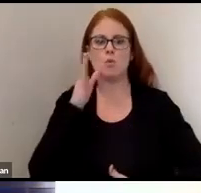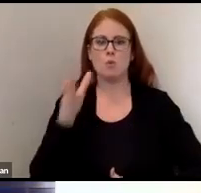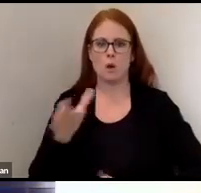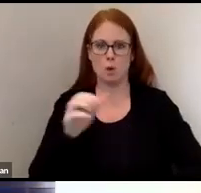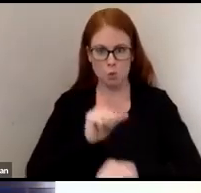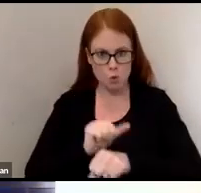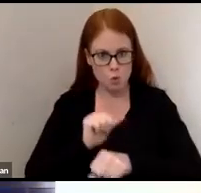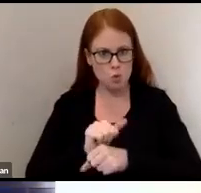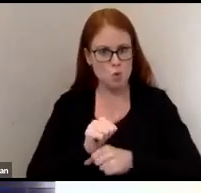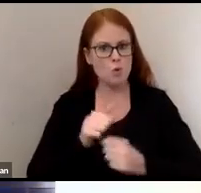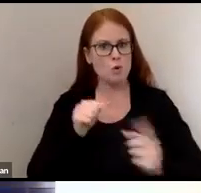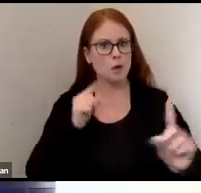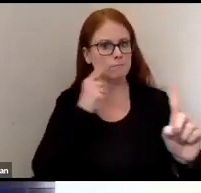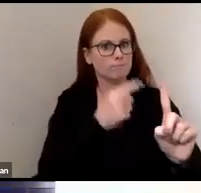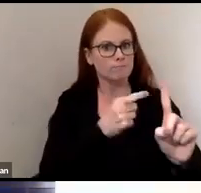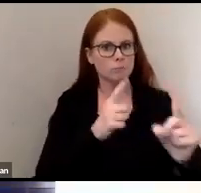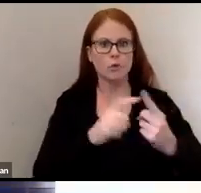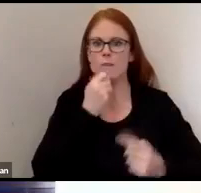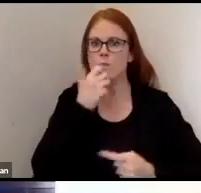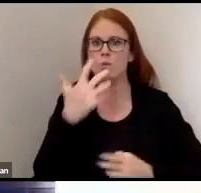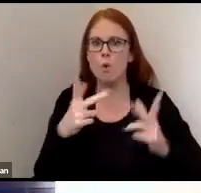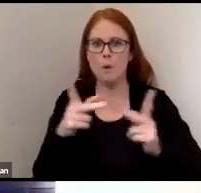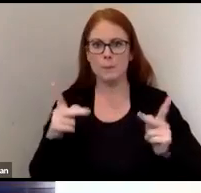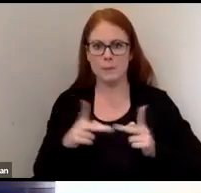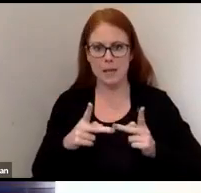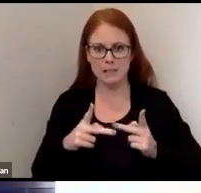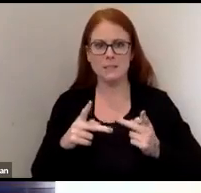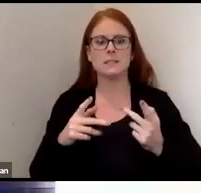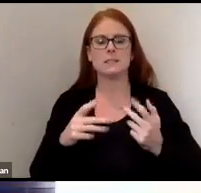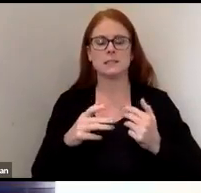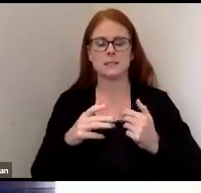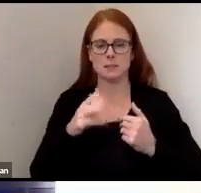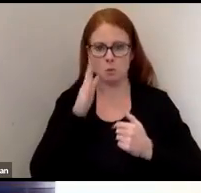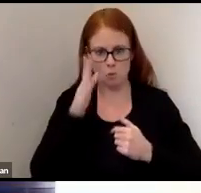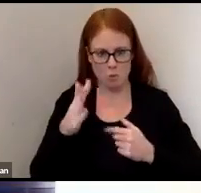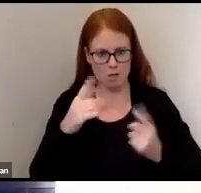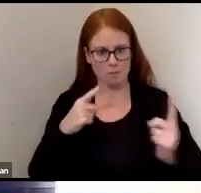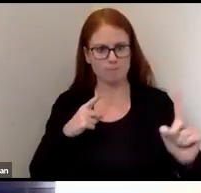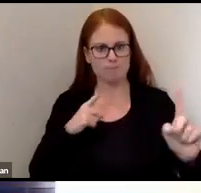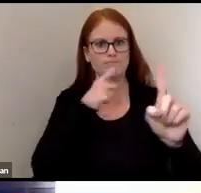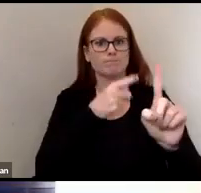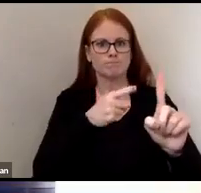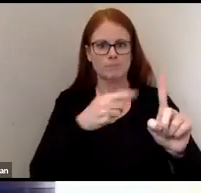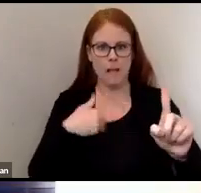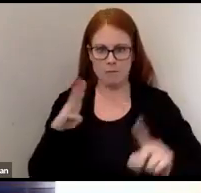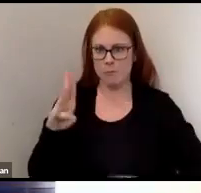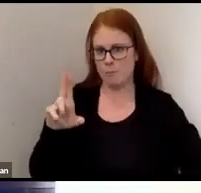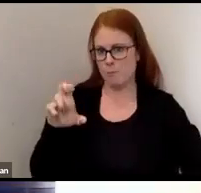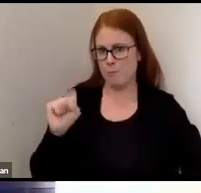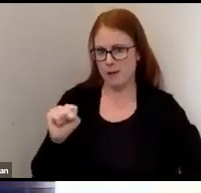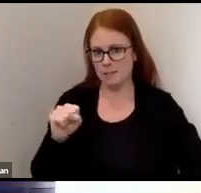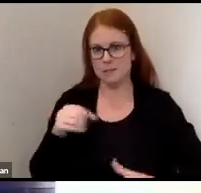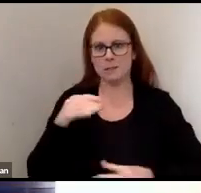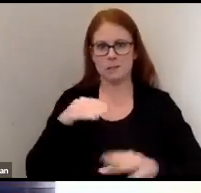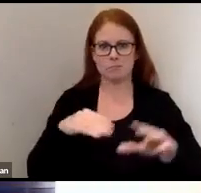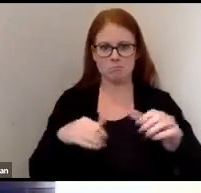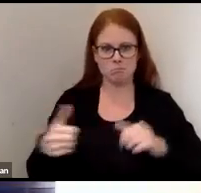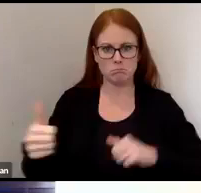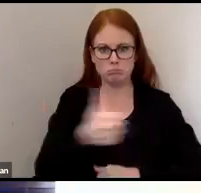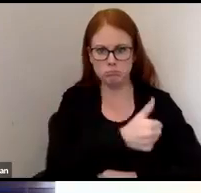to have warm buses in place like we've done. We're going to have buses that are moving around